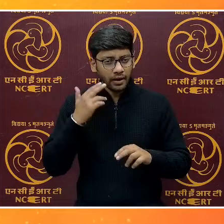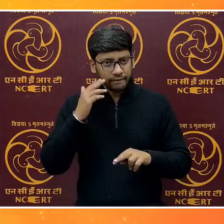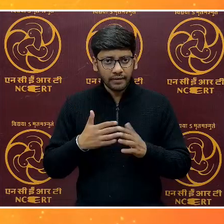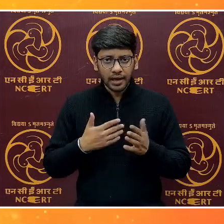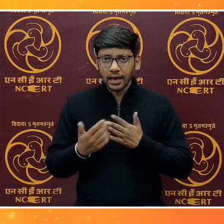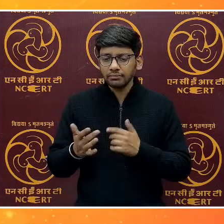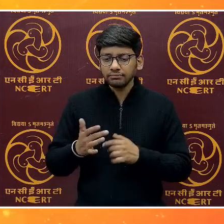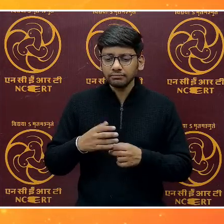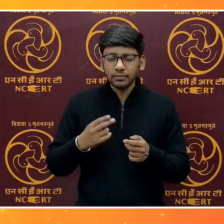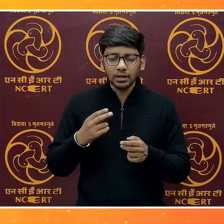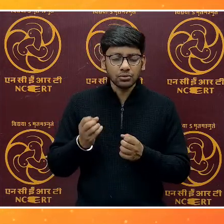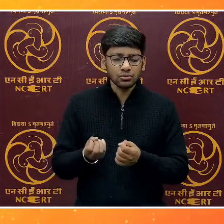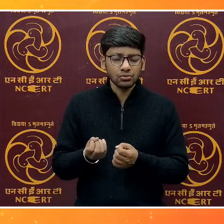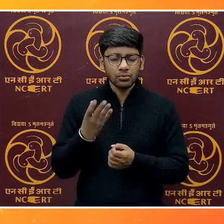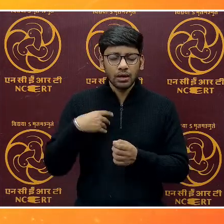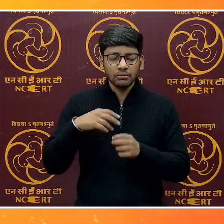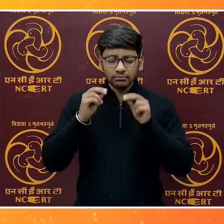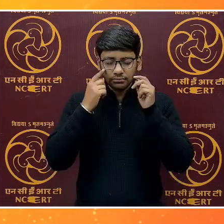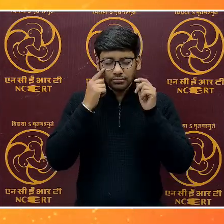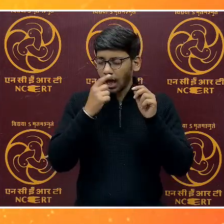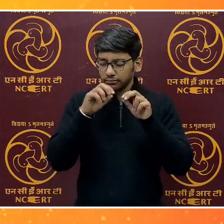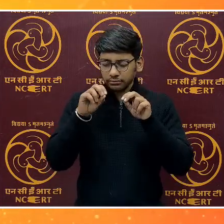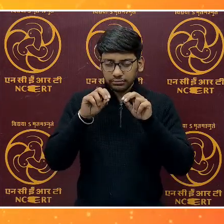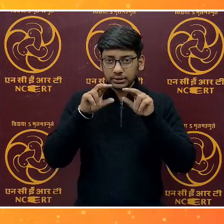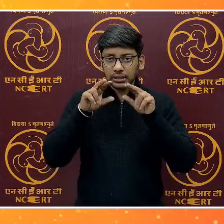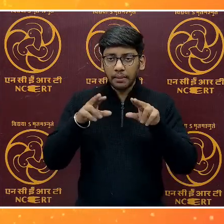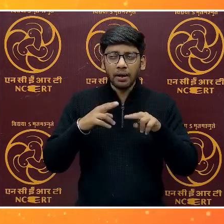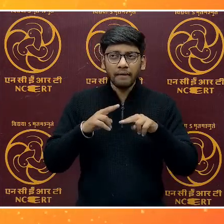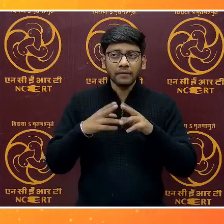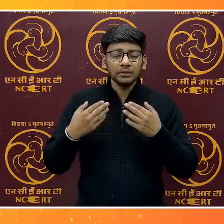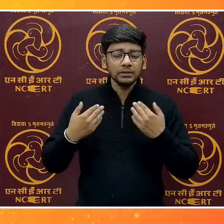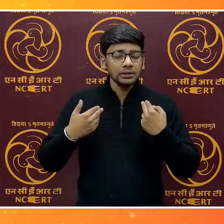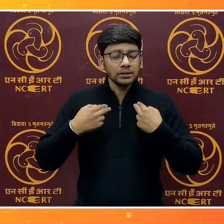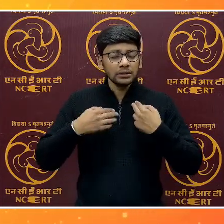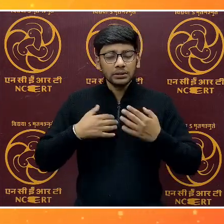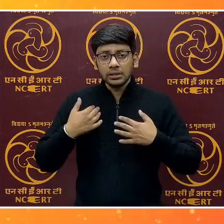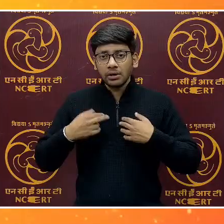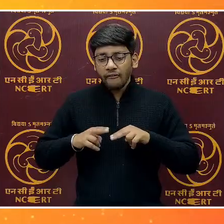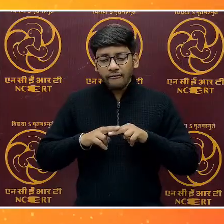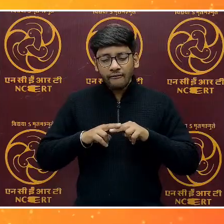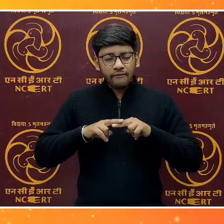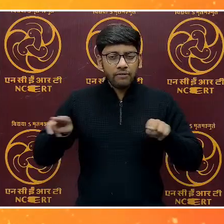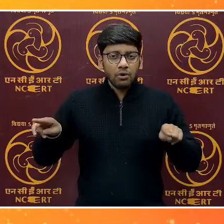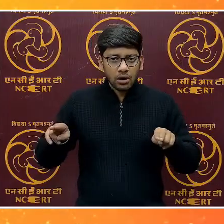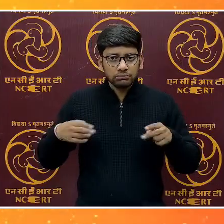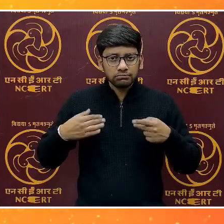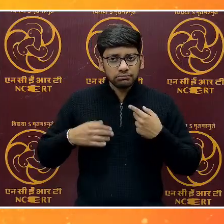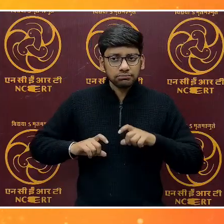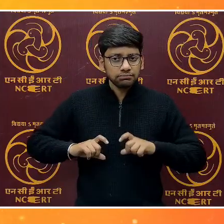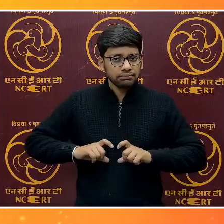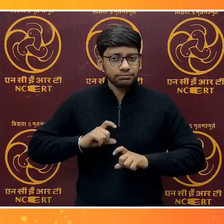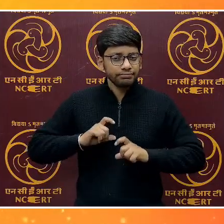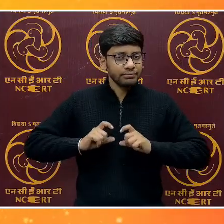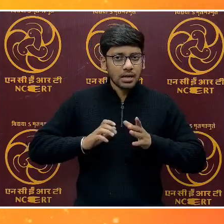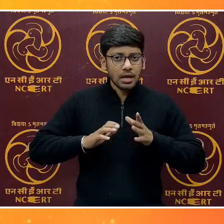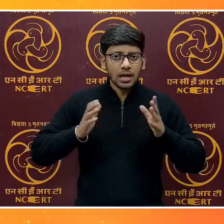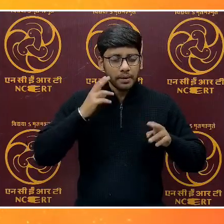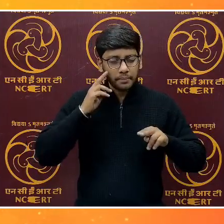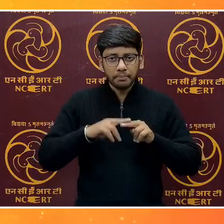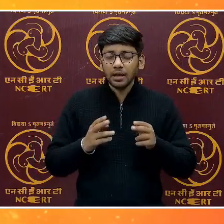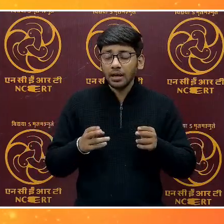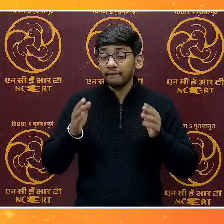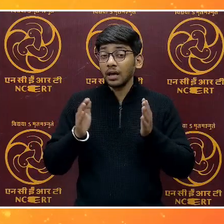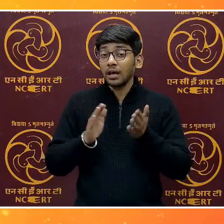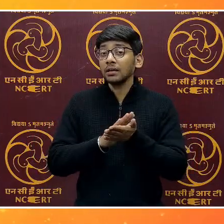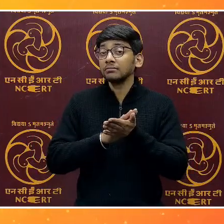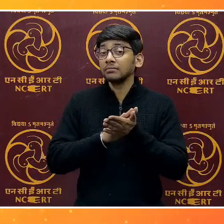the morning? I feel refreshed and totally excited to start my day. Wonderful. And I am also wishing for